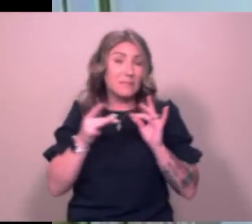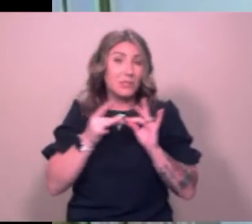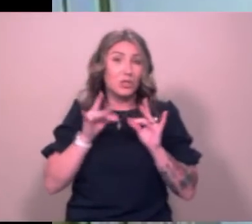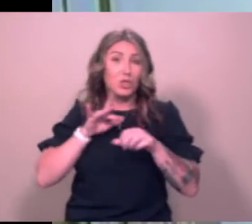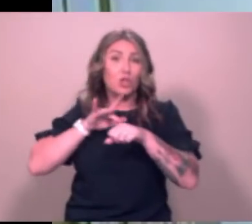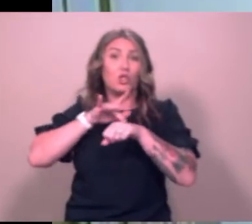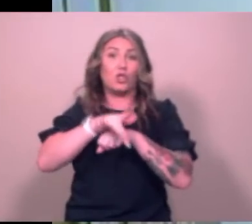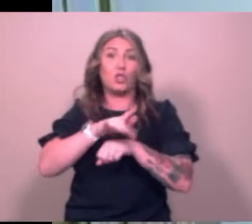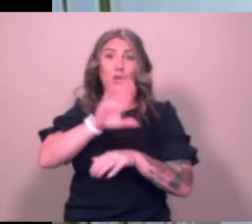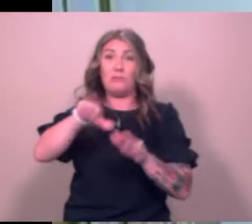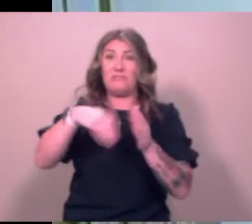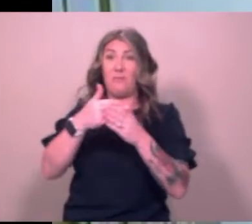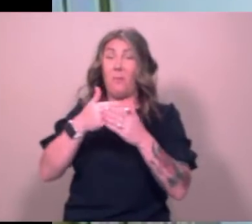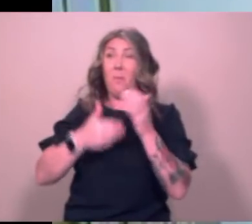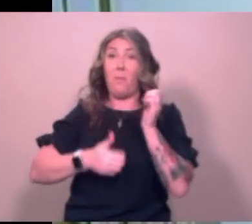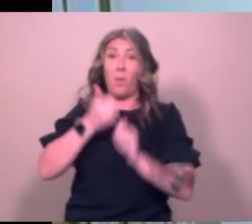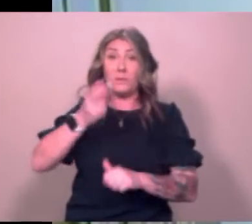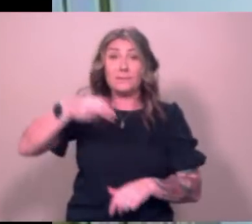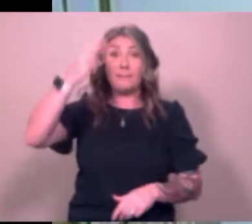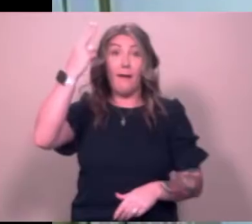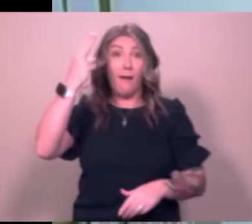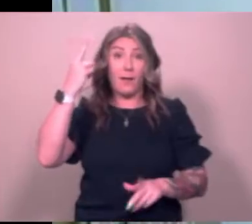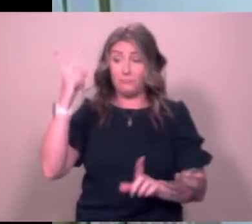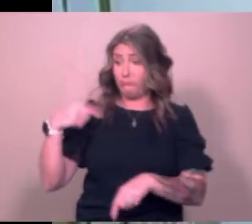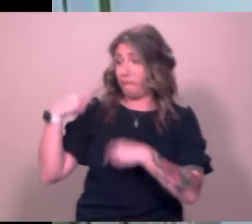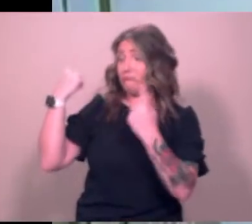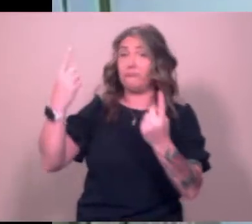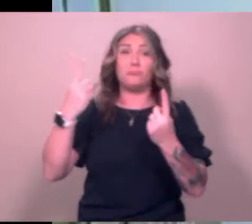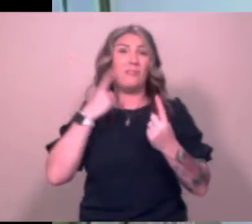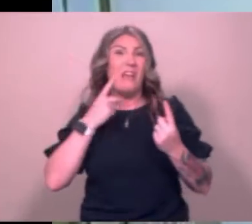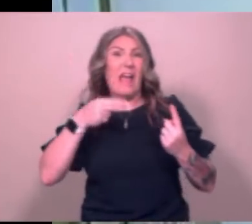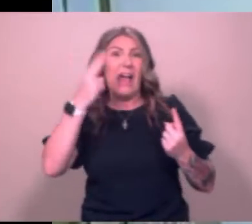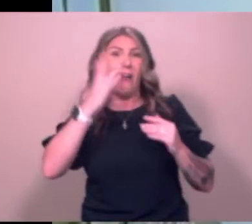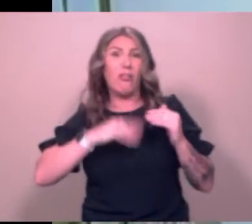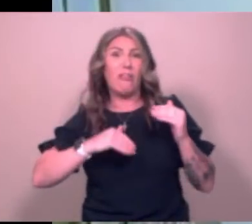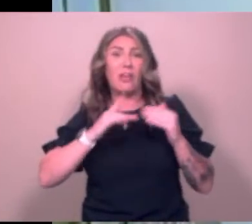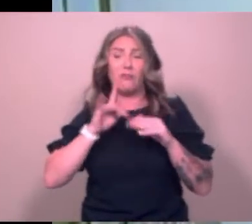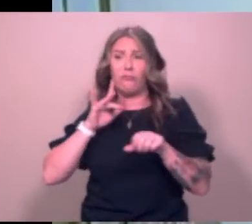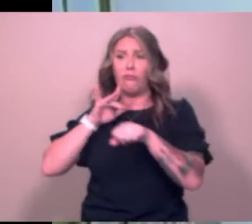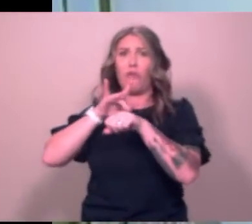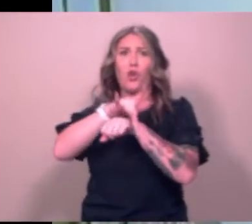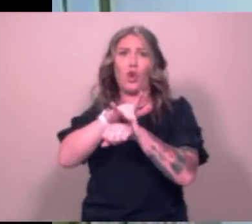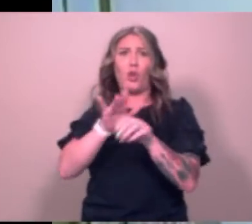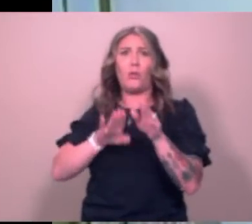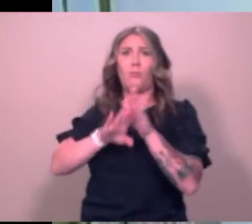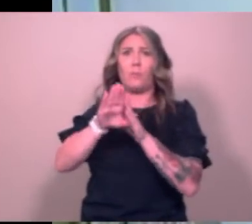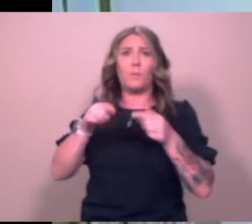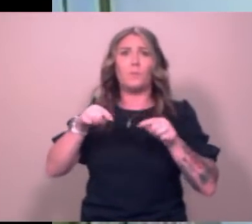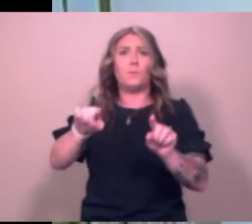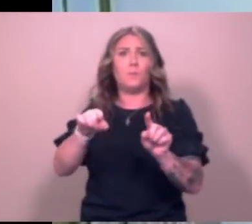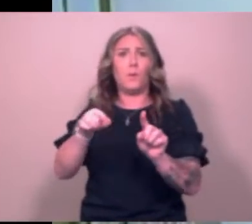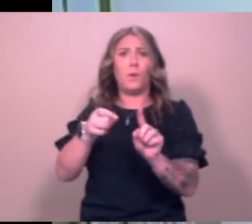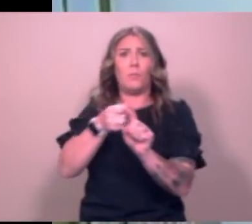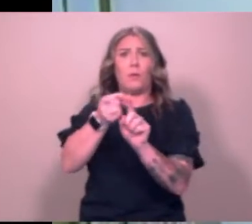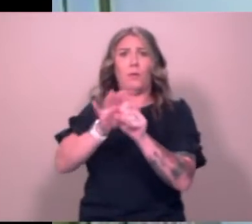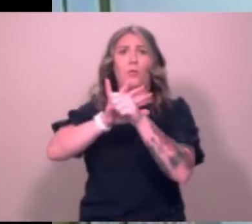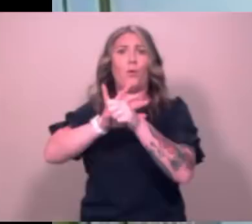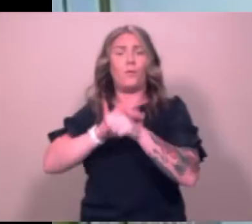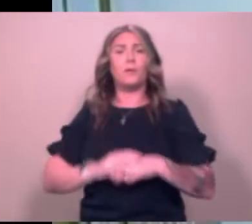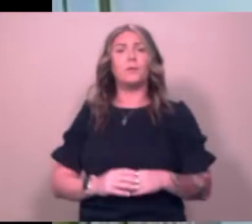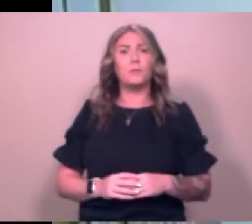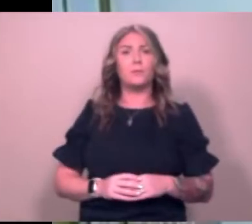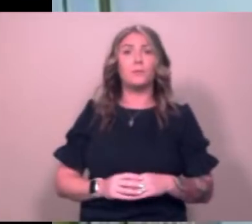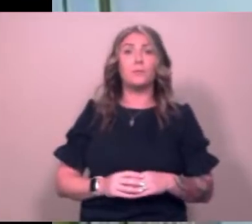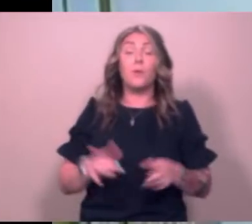is our all-time high, higher than the earlier peaks in the pandemic. And as